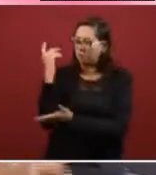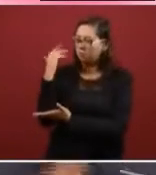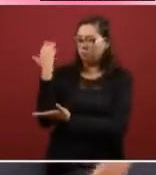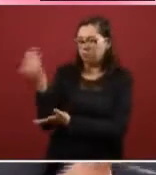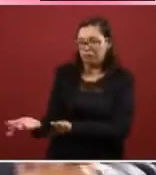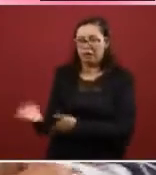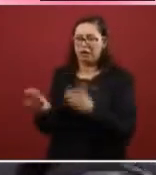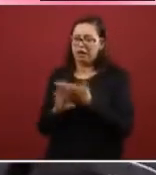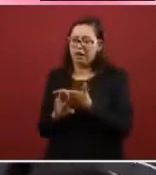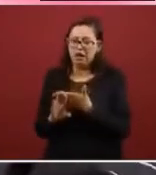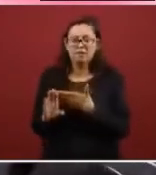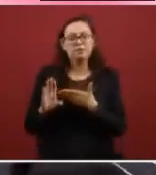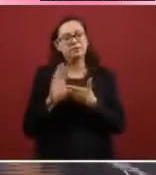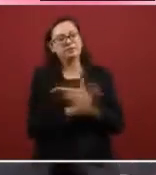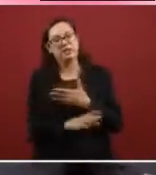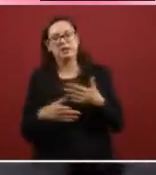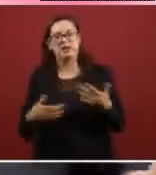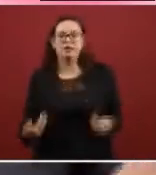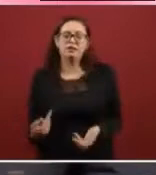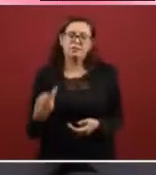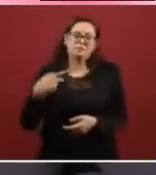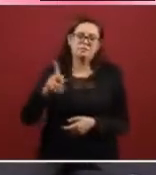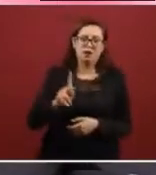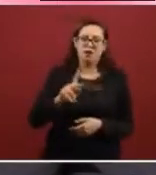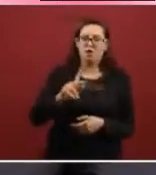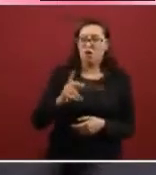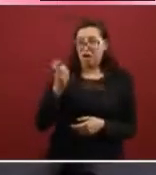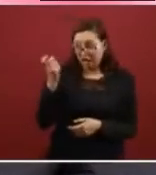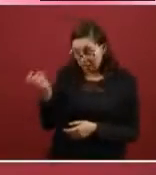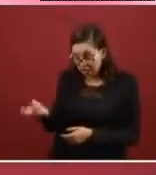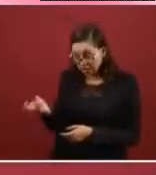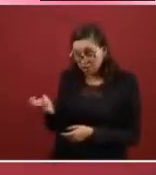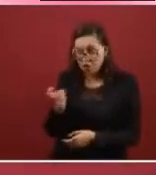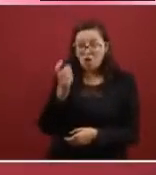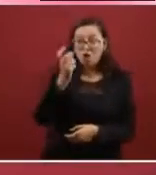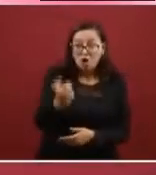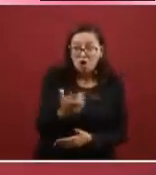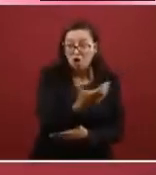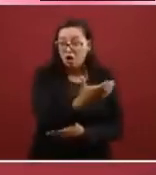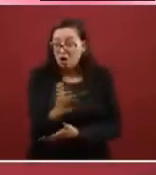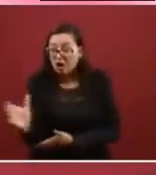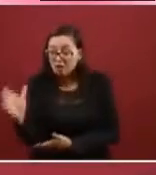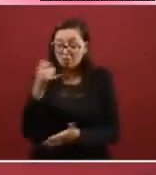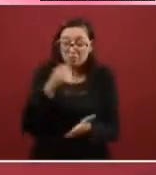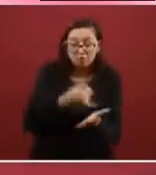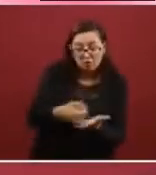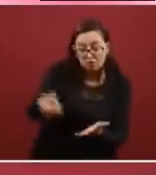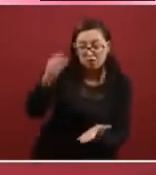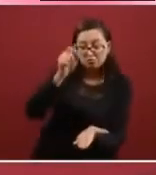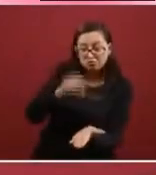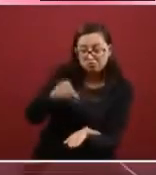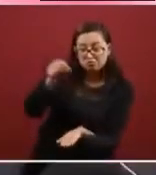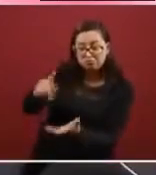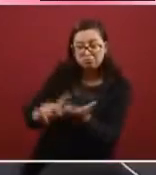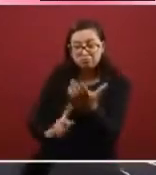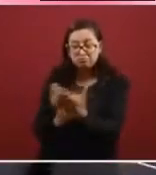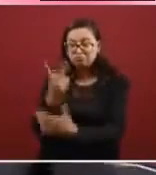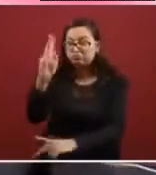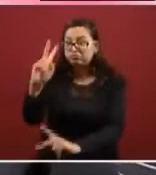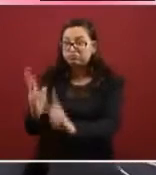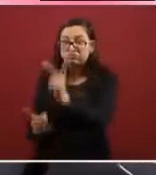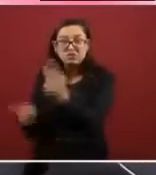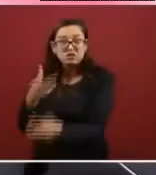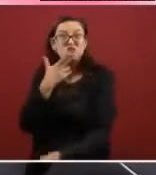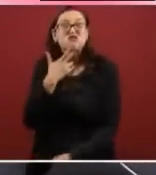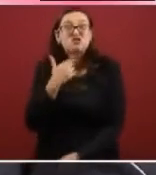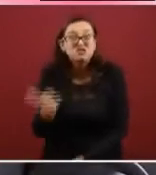en honor a la verdad, with que no the honor that it's not vida. Good. Nunca this, en la historia de este país, never in this country,